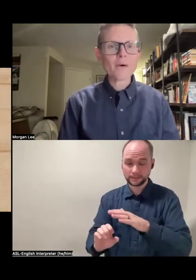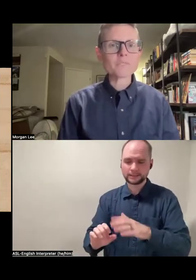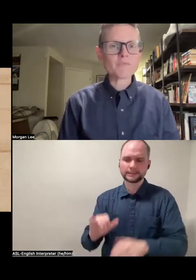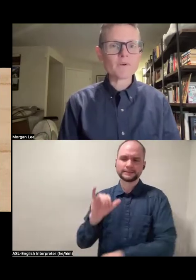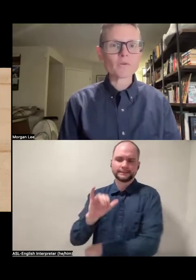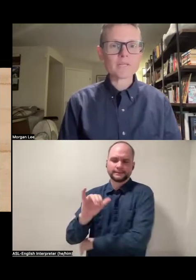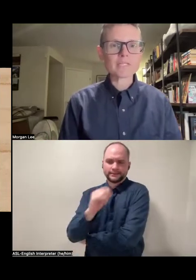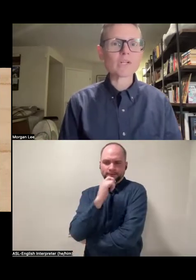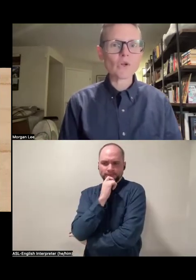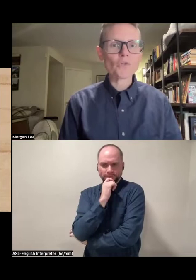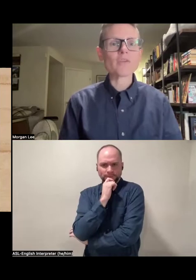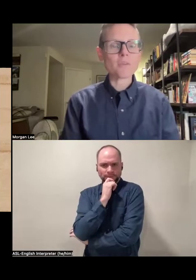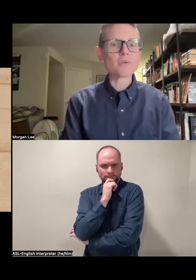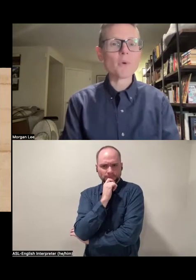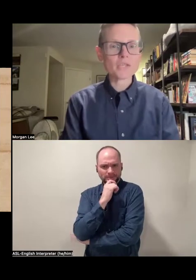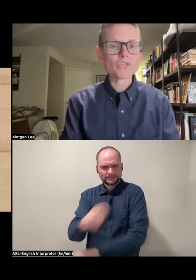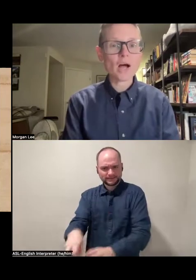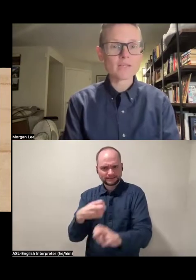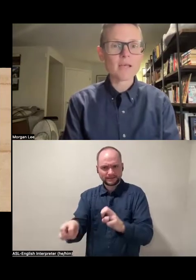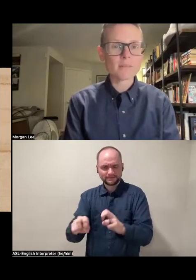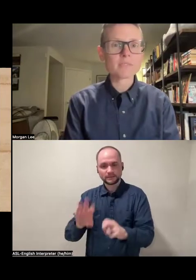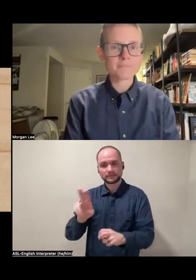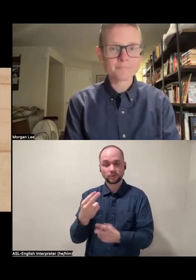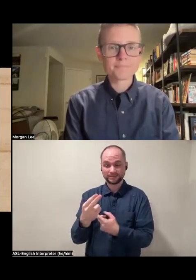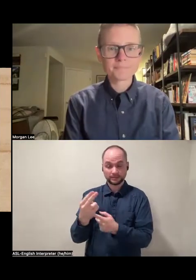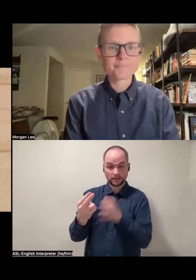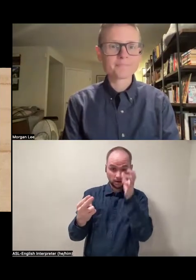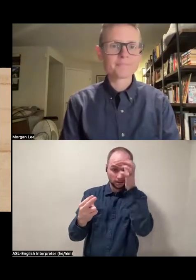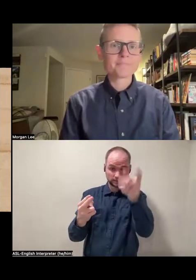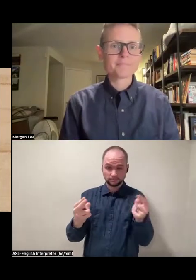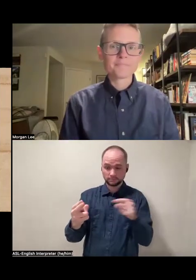just how difficult it is to learn the WH concepts.